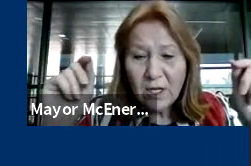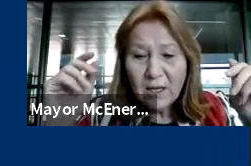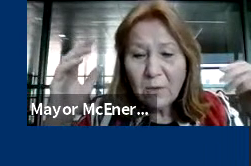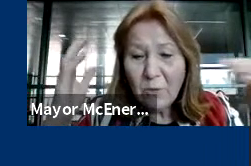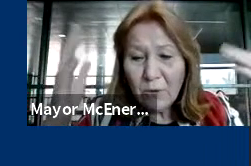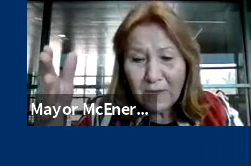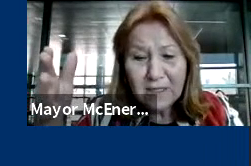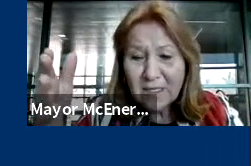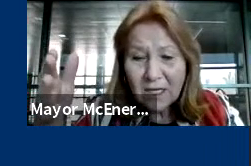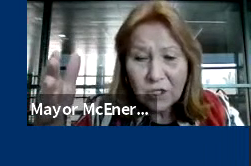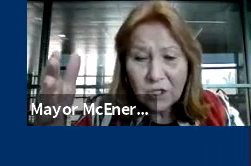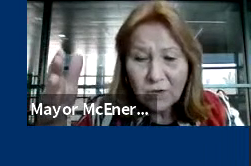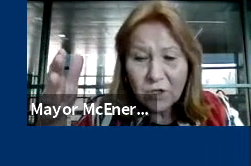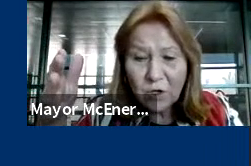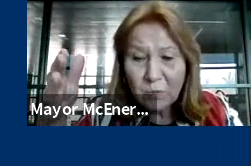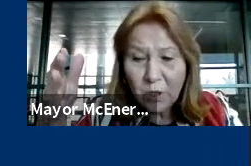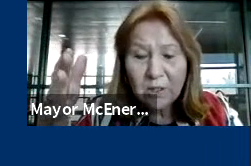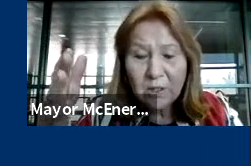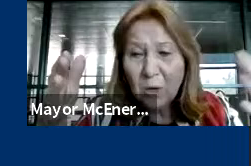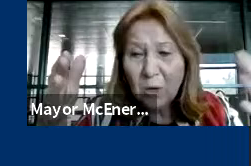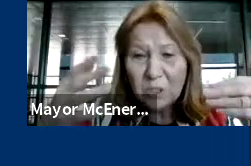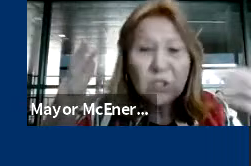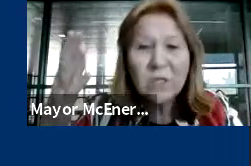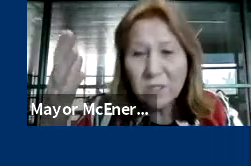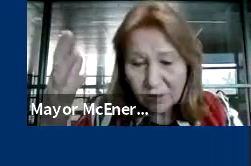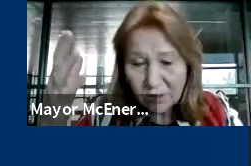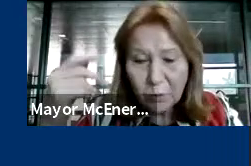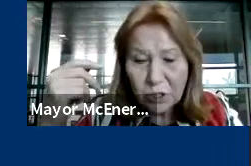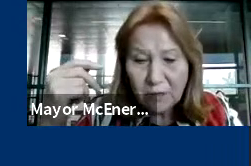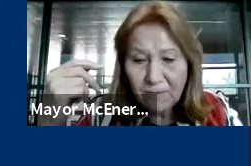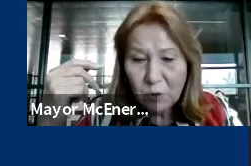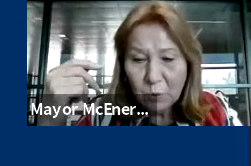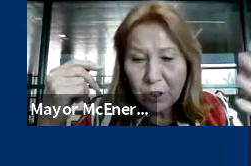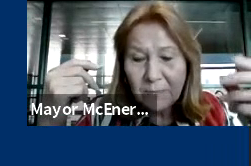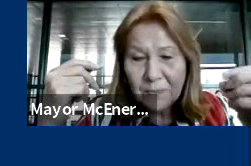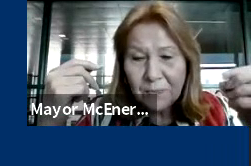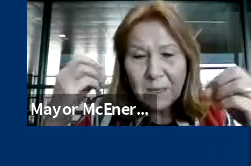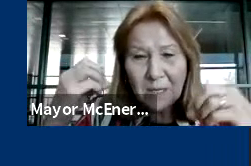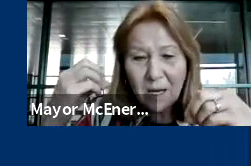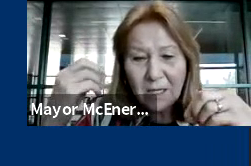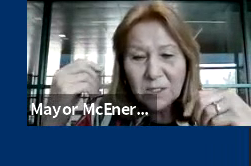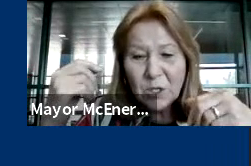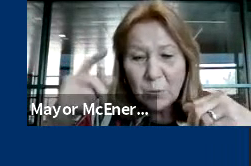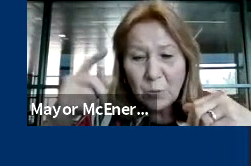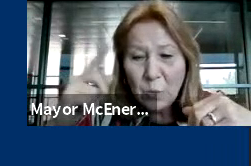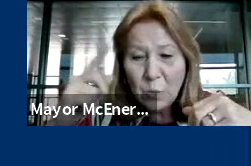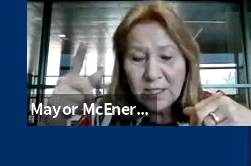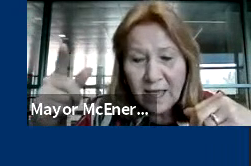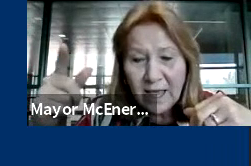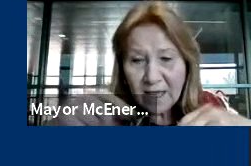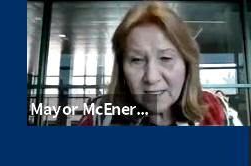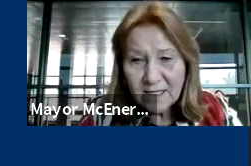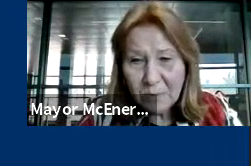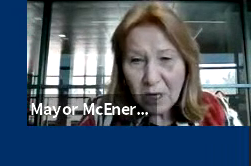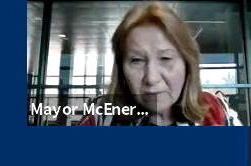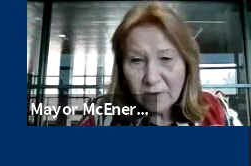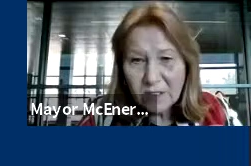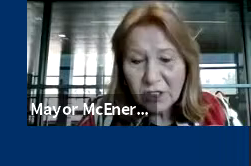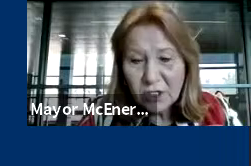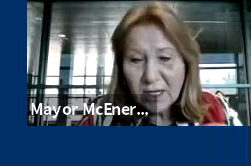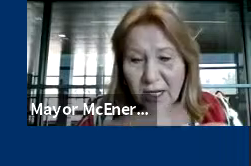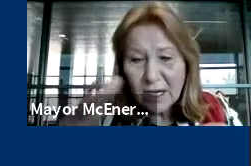Vancouver. The discussion of the North Portland Harbor Bridge, the Slough Bridge, if you would. But also we'll want to have that